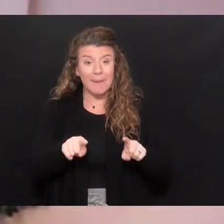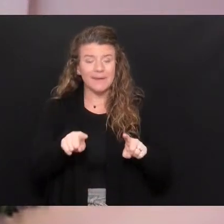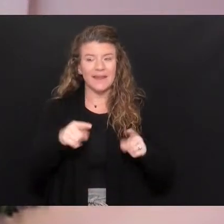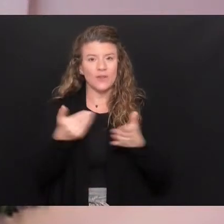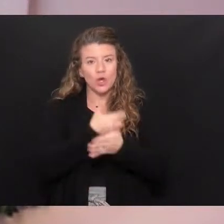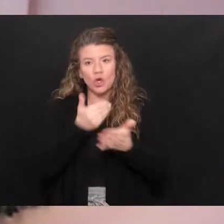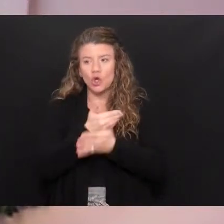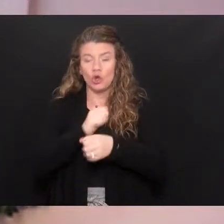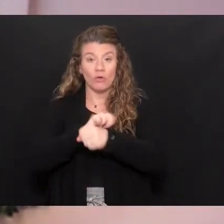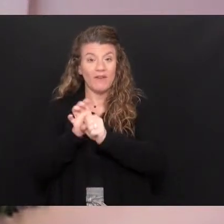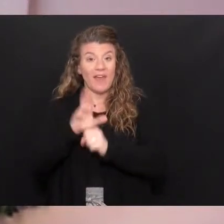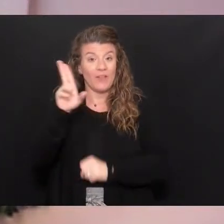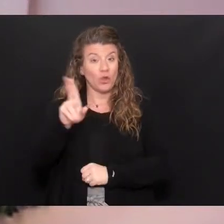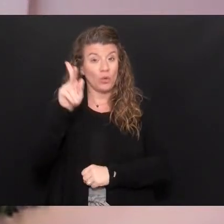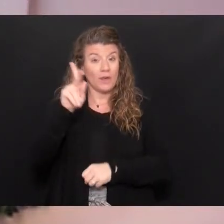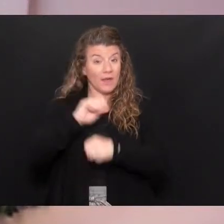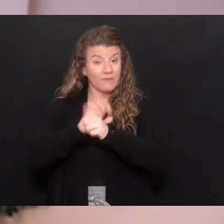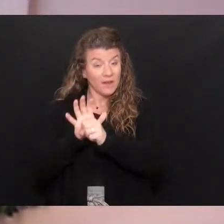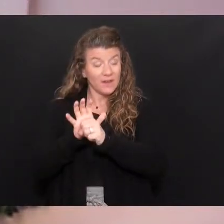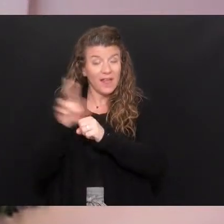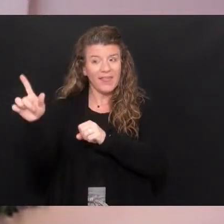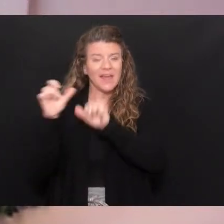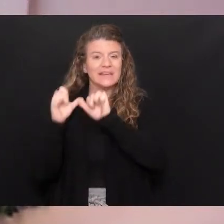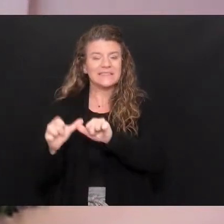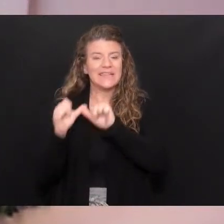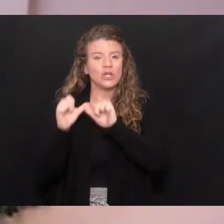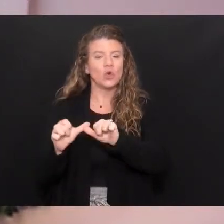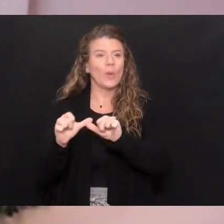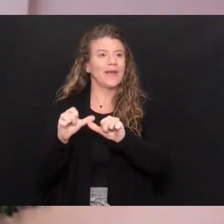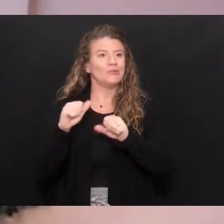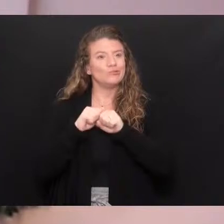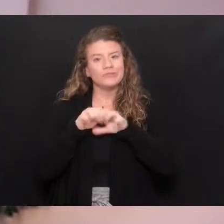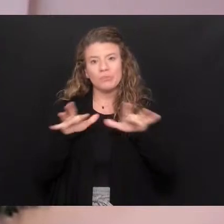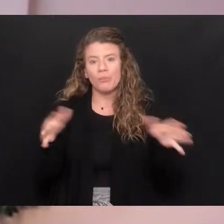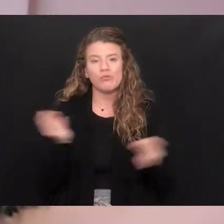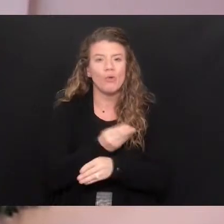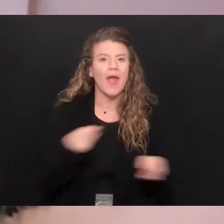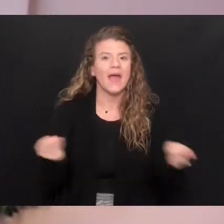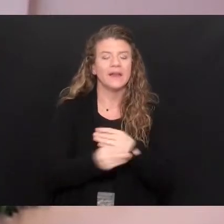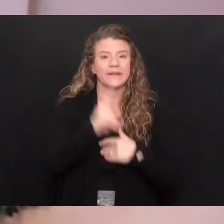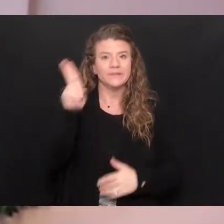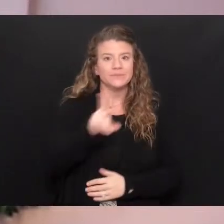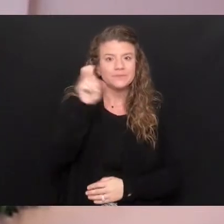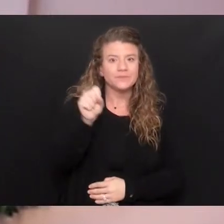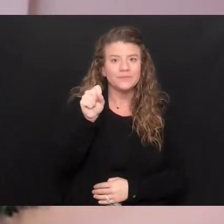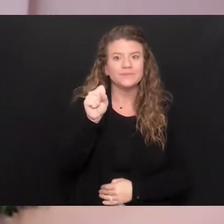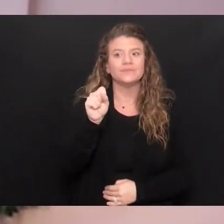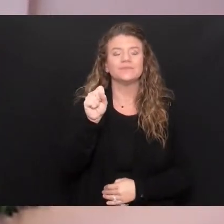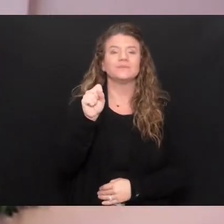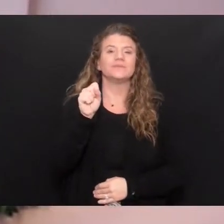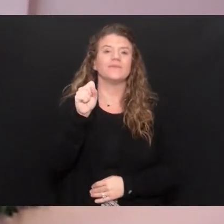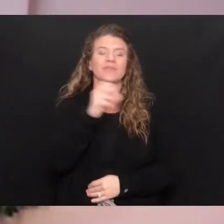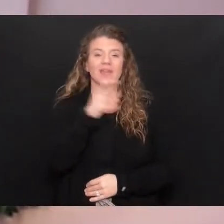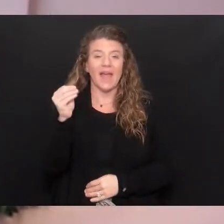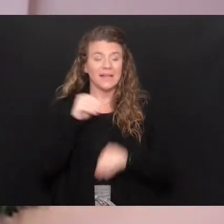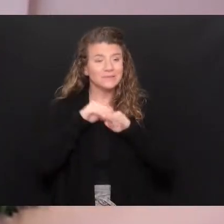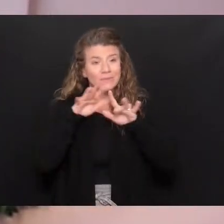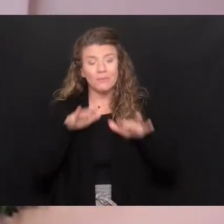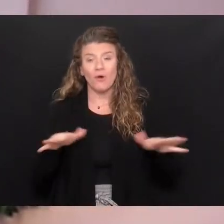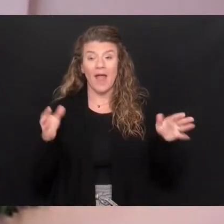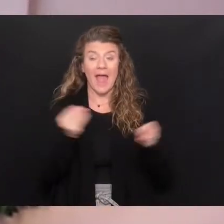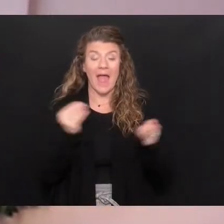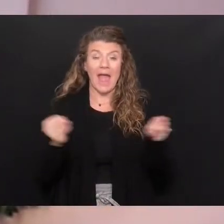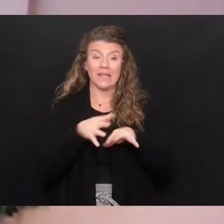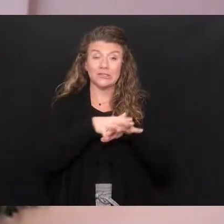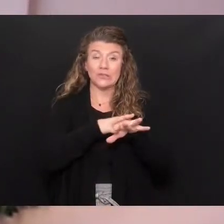particularly the United Kingdom variant, continue to spread in the U.S. and spread